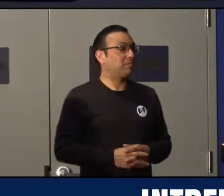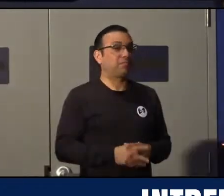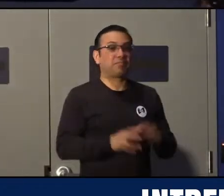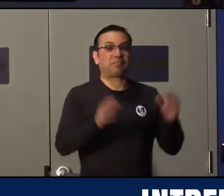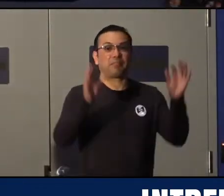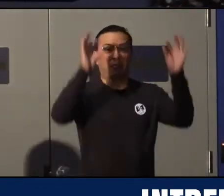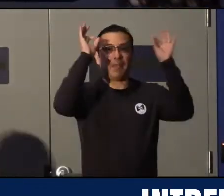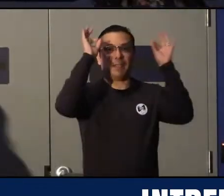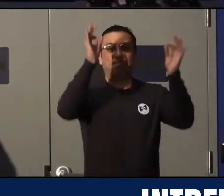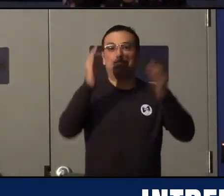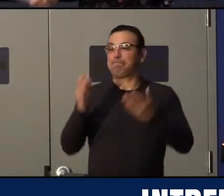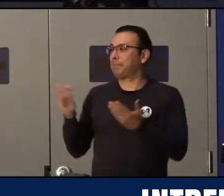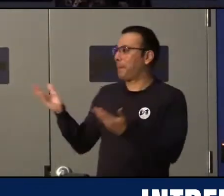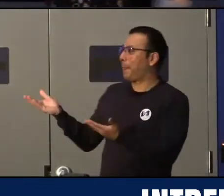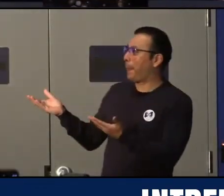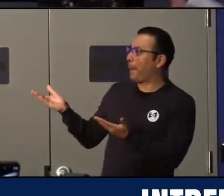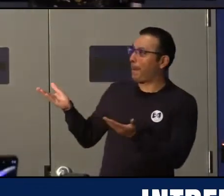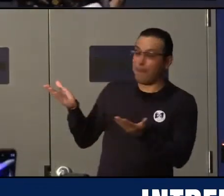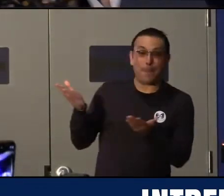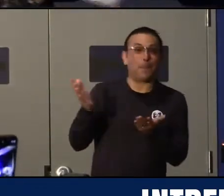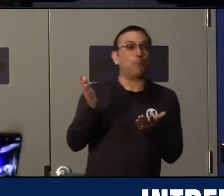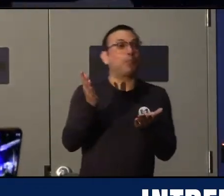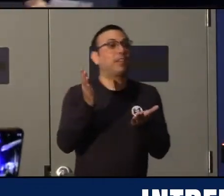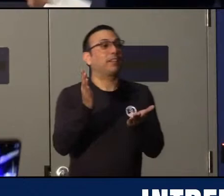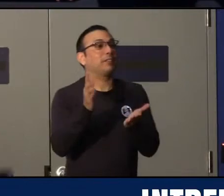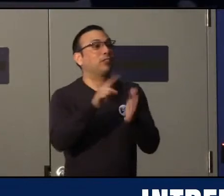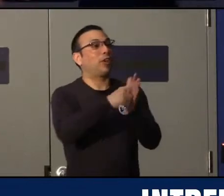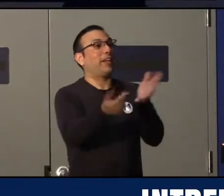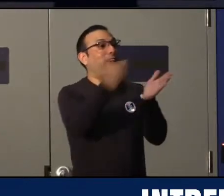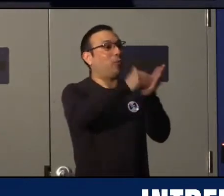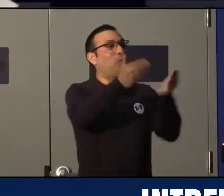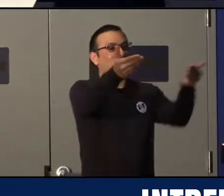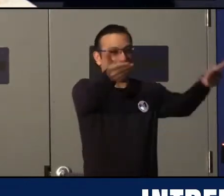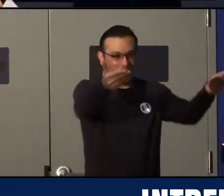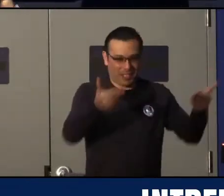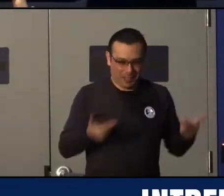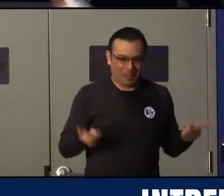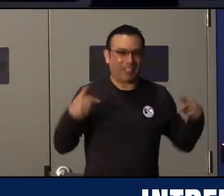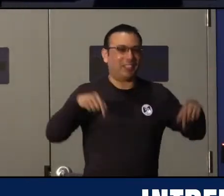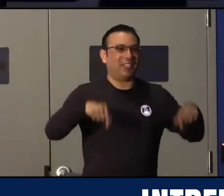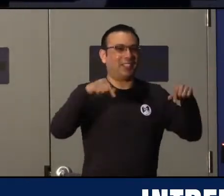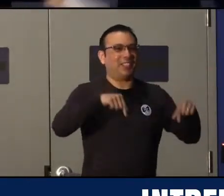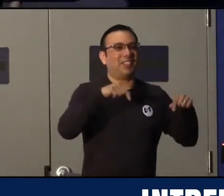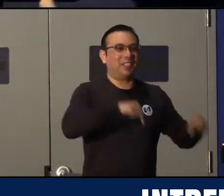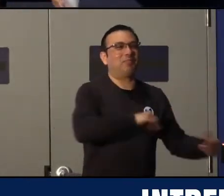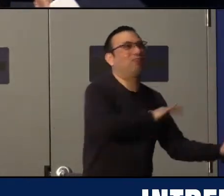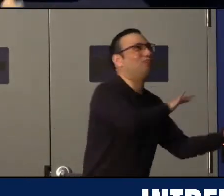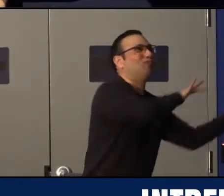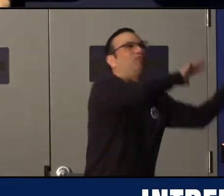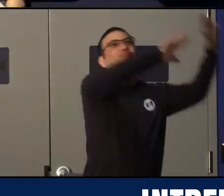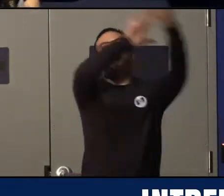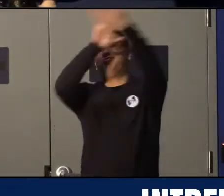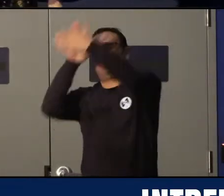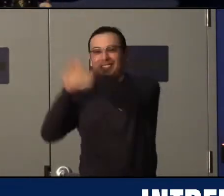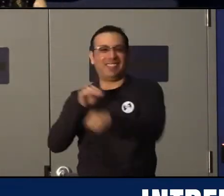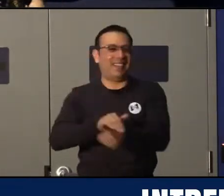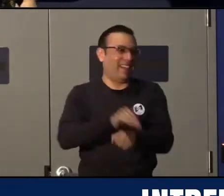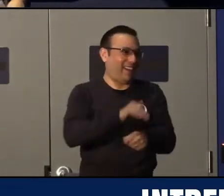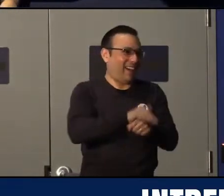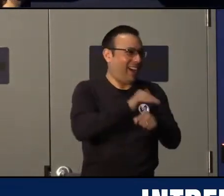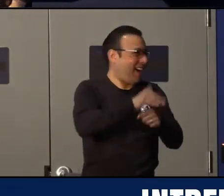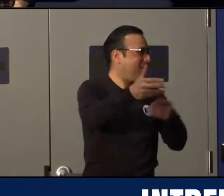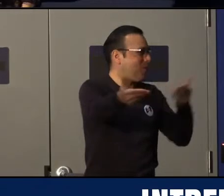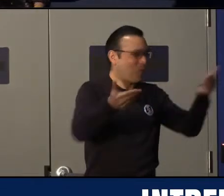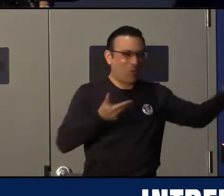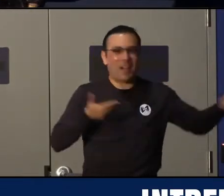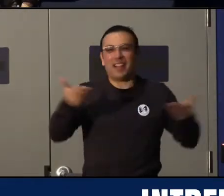Okay. Let's try that one more time. Welcome, everyone, to Astronomy Night. There we go.